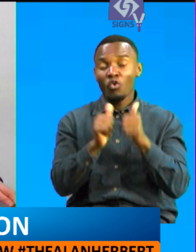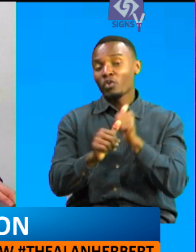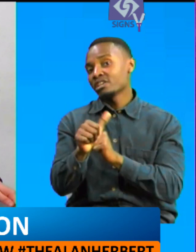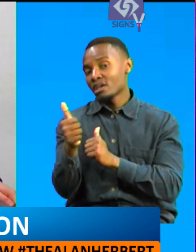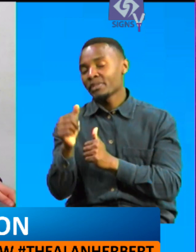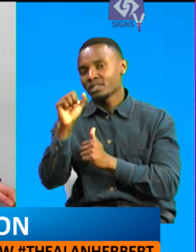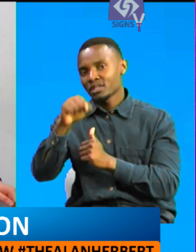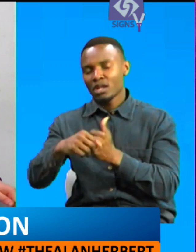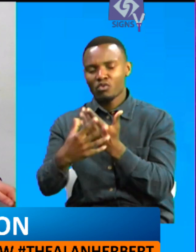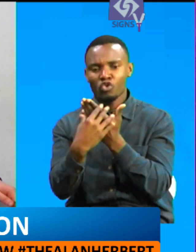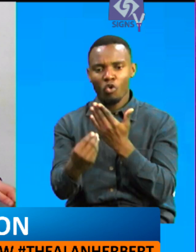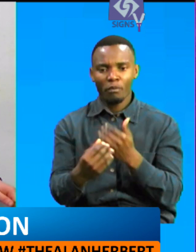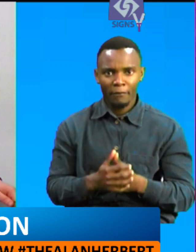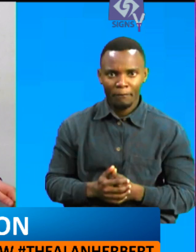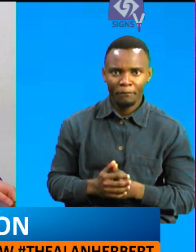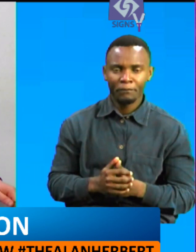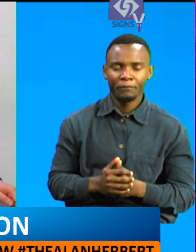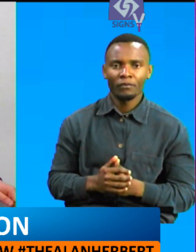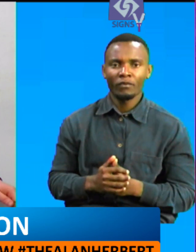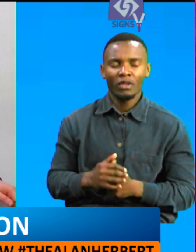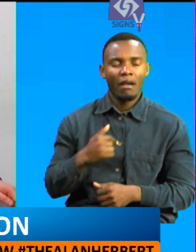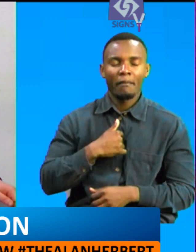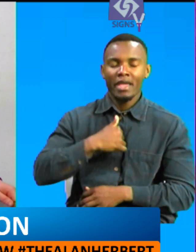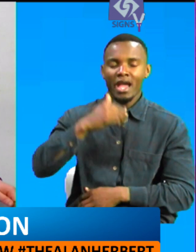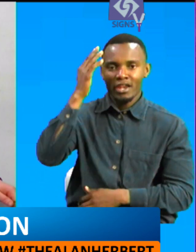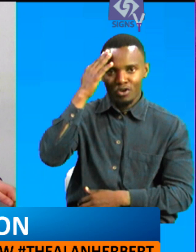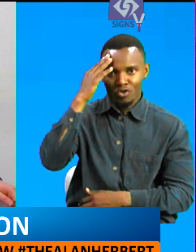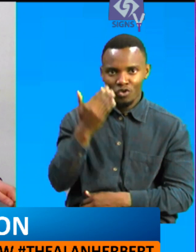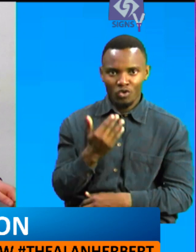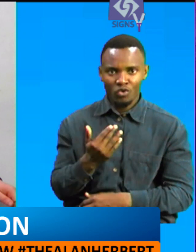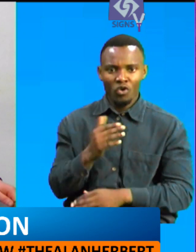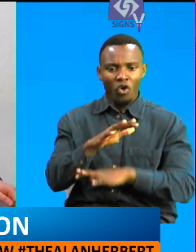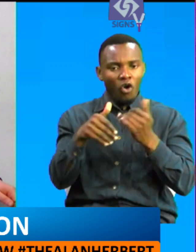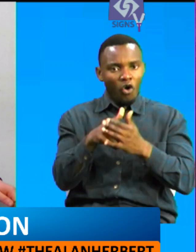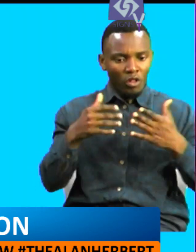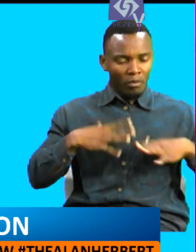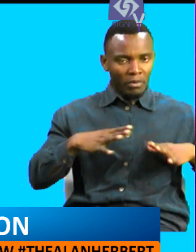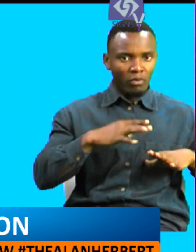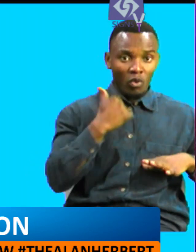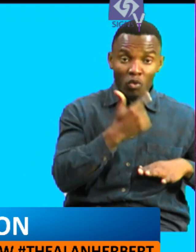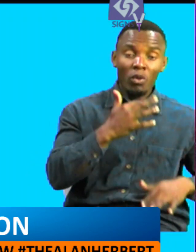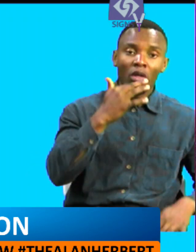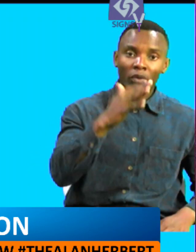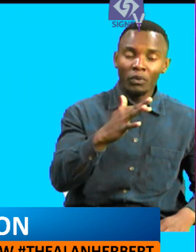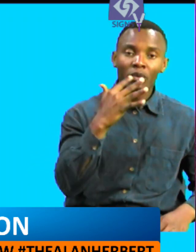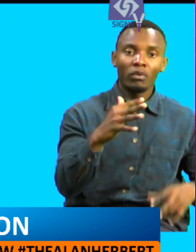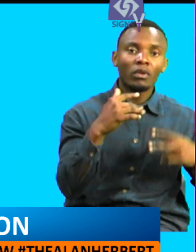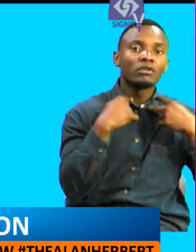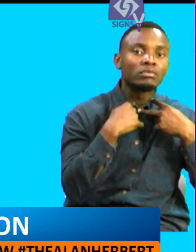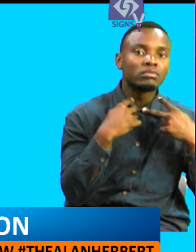to survive. Yeah, I know. Every person who stutters has their own